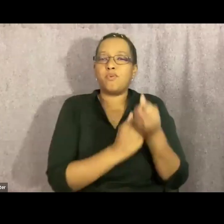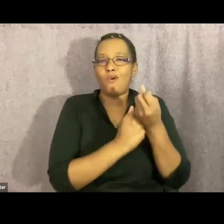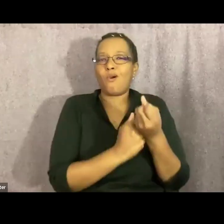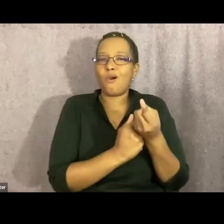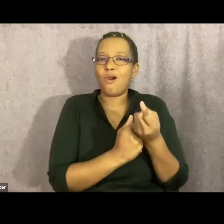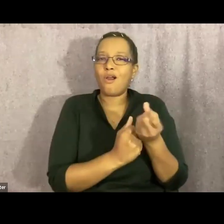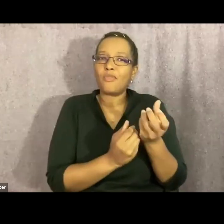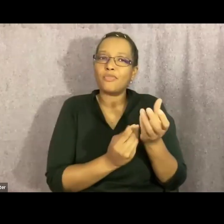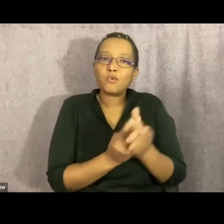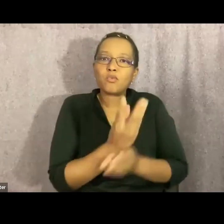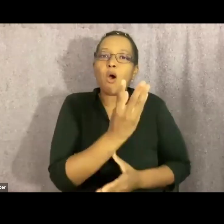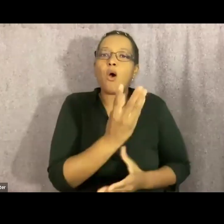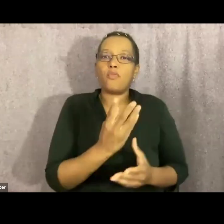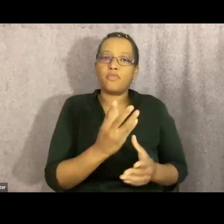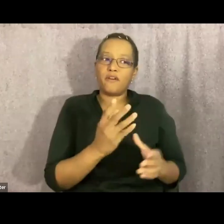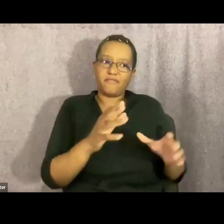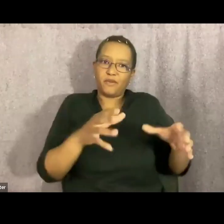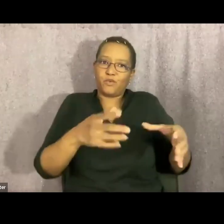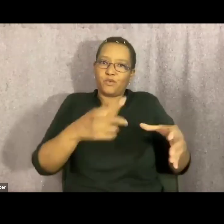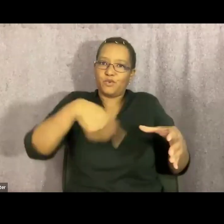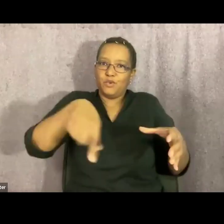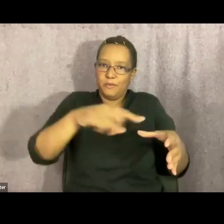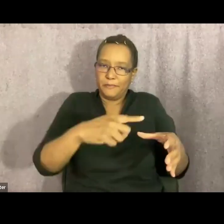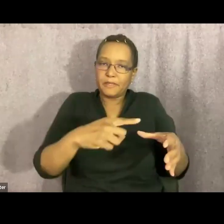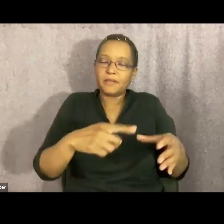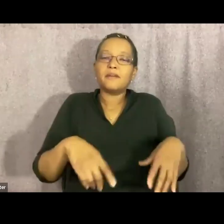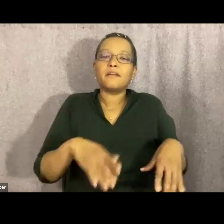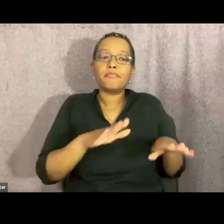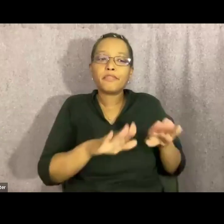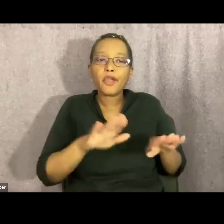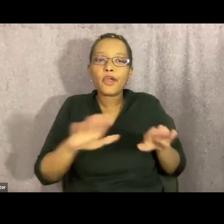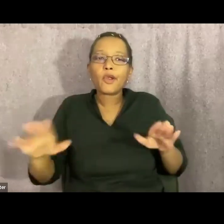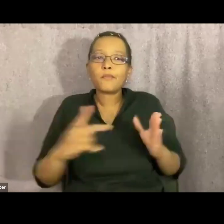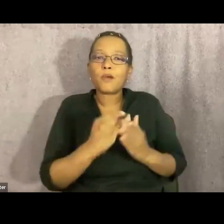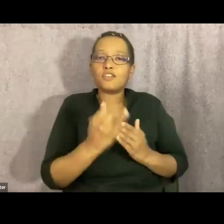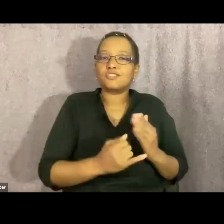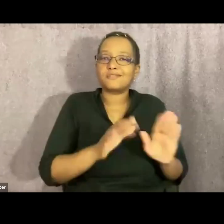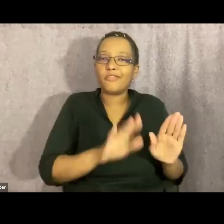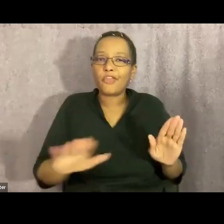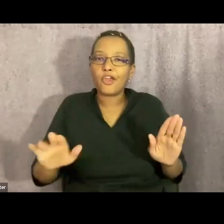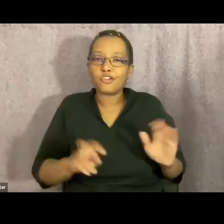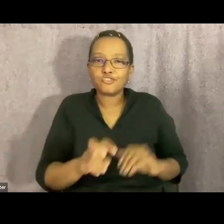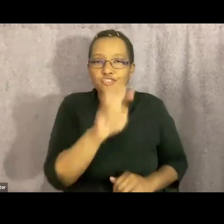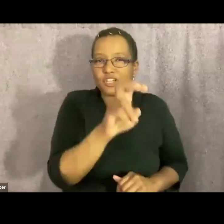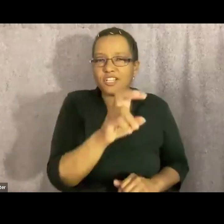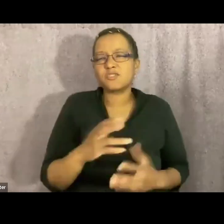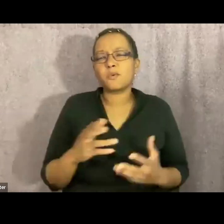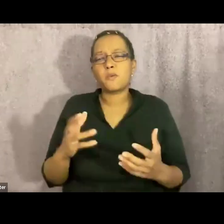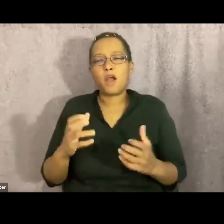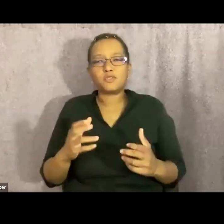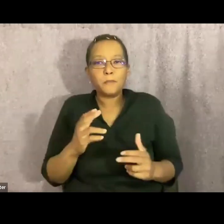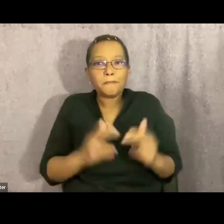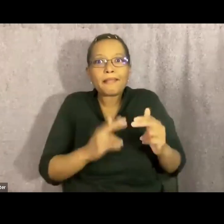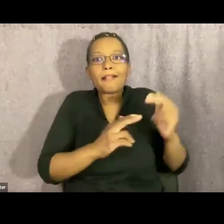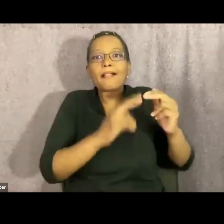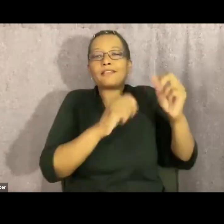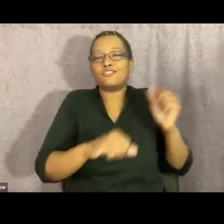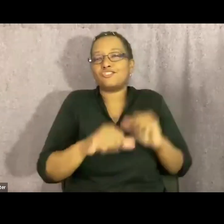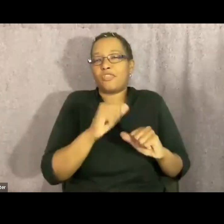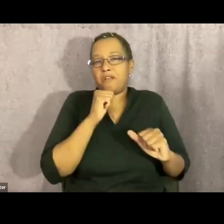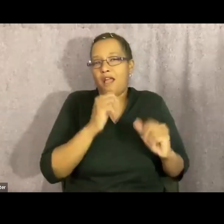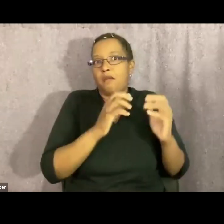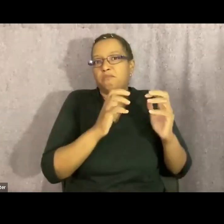these folks, projects, and journeys. Build up, don't break down. AKA,